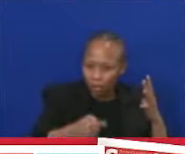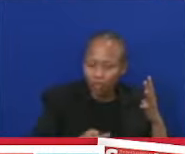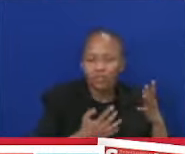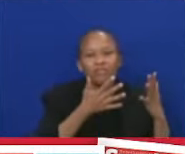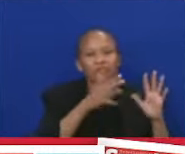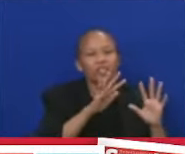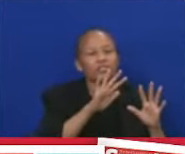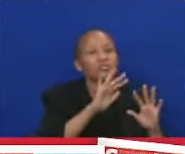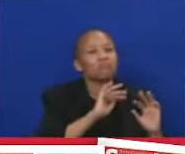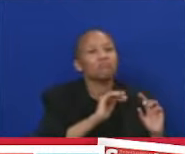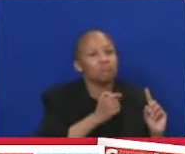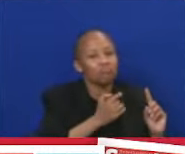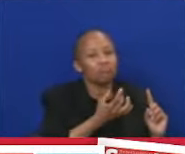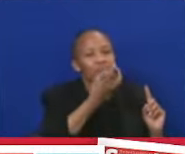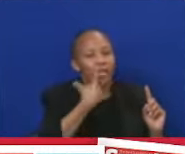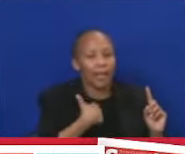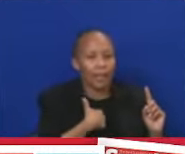that